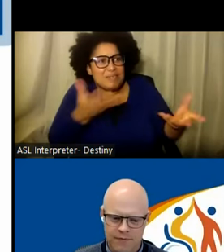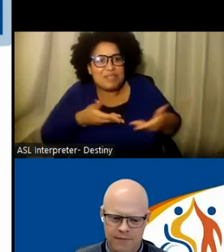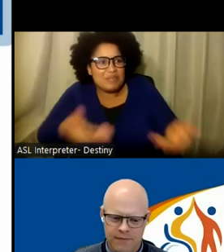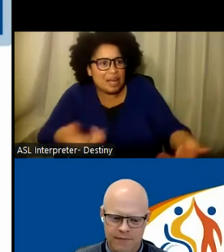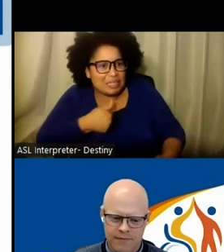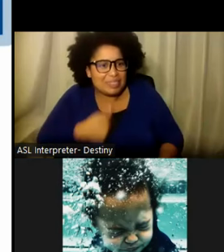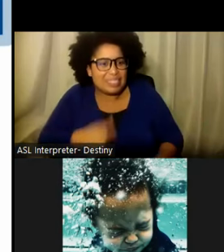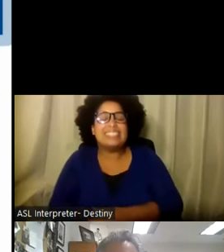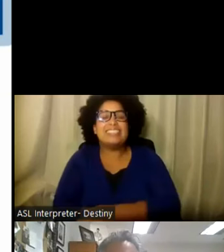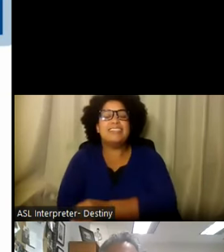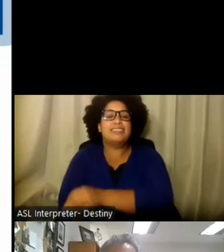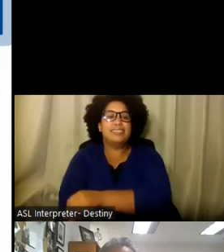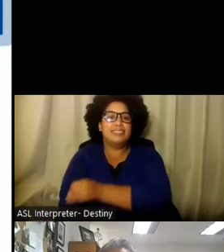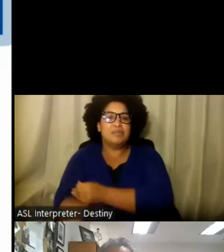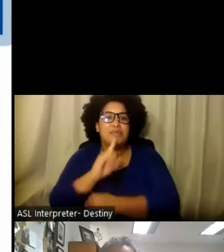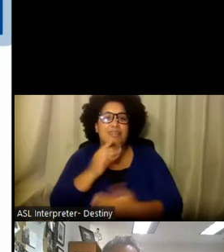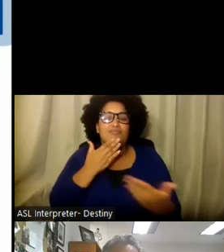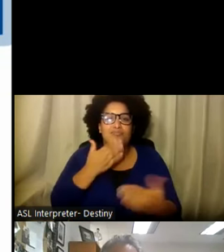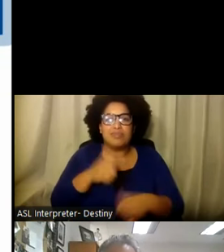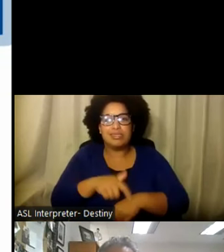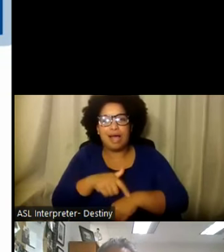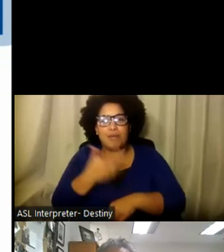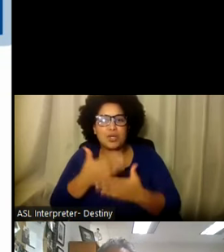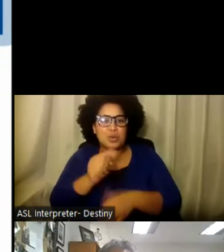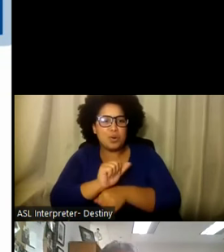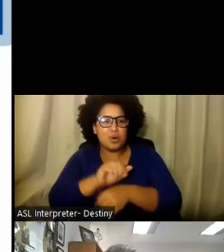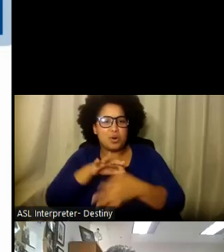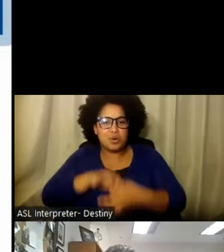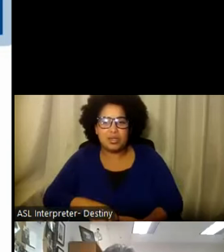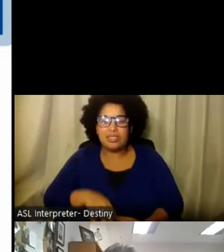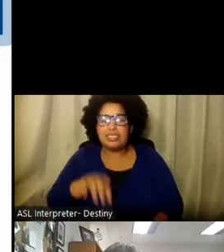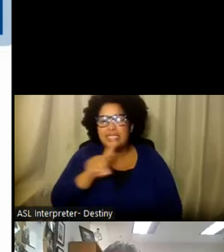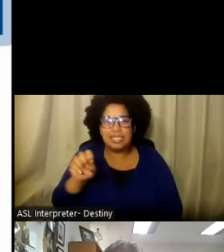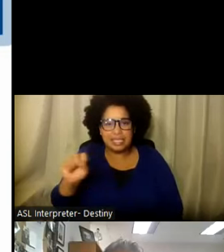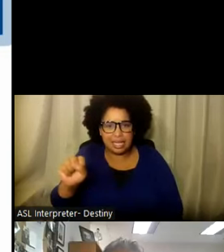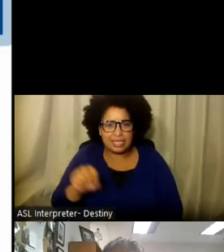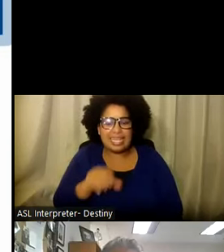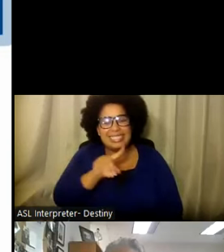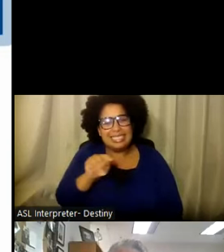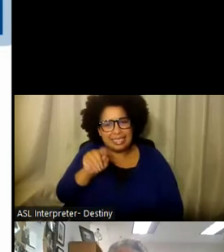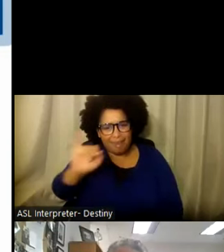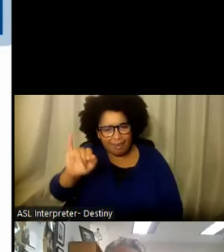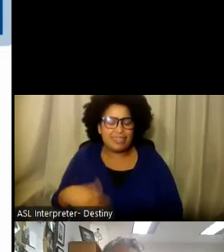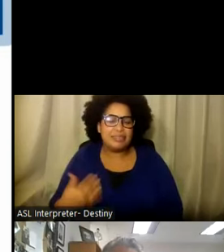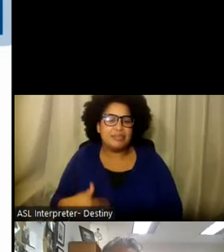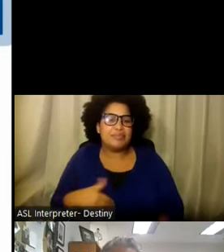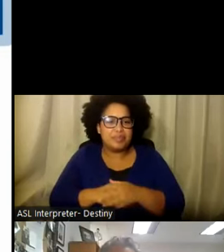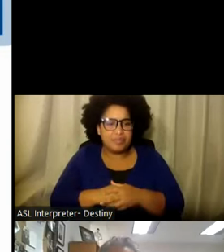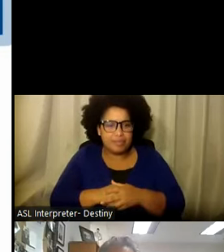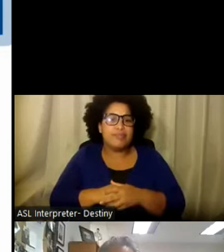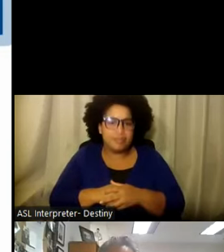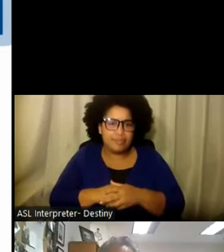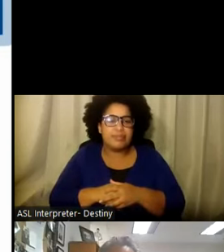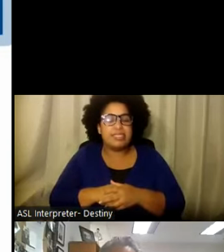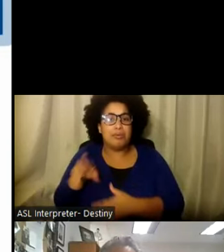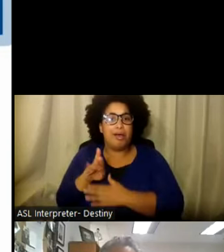me. I really appreciate the time and the good work of the Disability Thrive Initiative and having the Regional Center